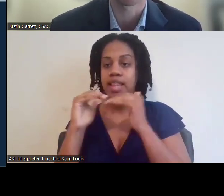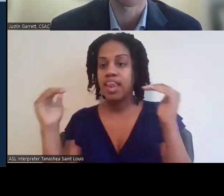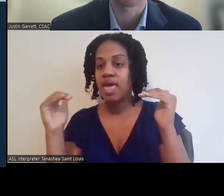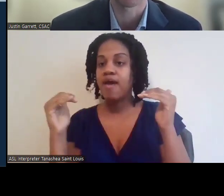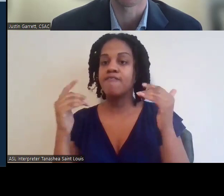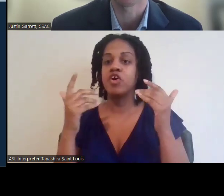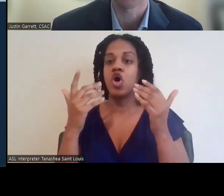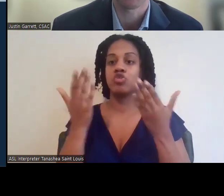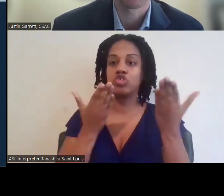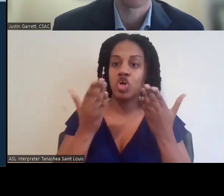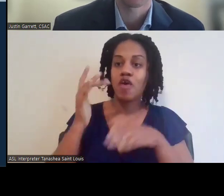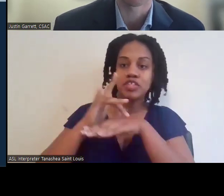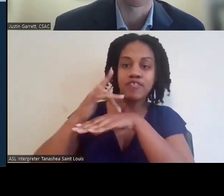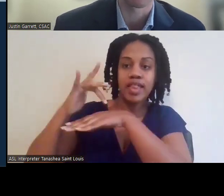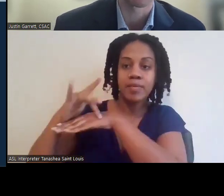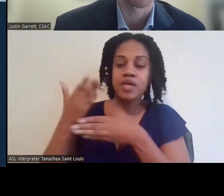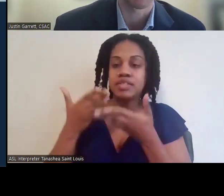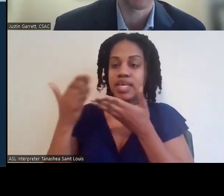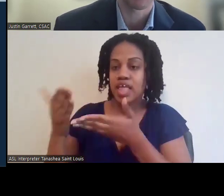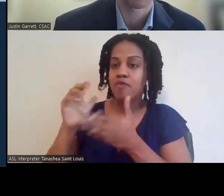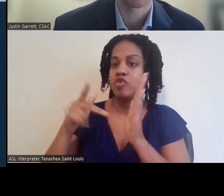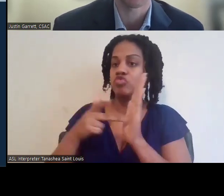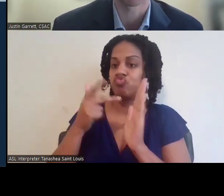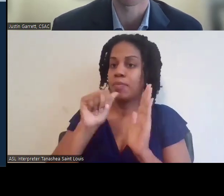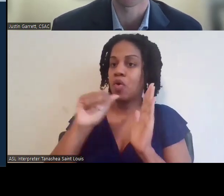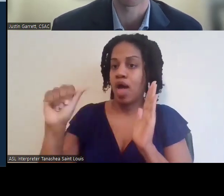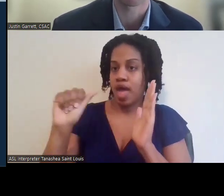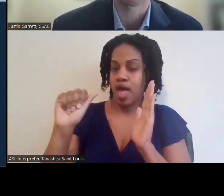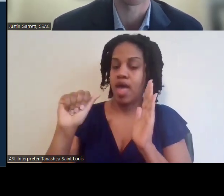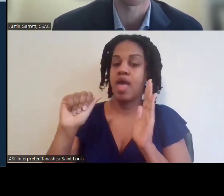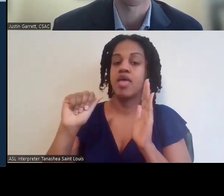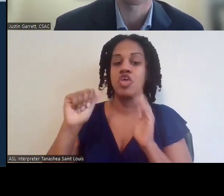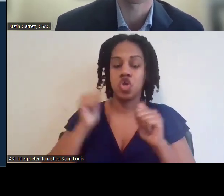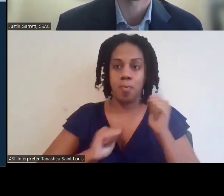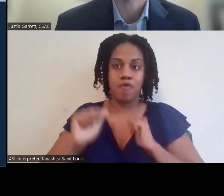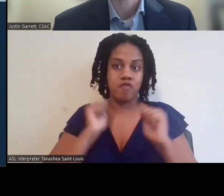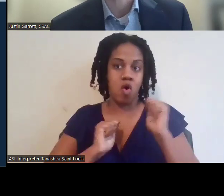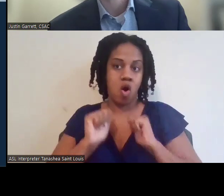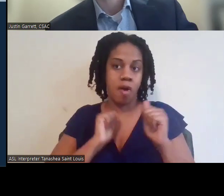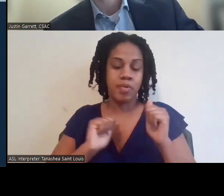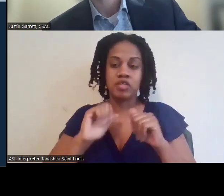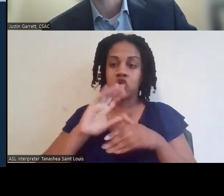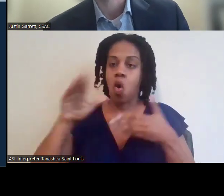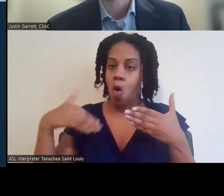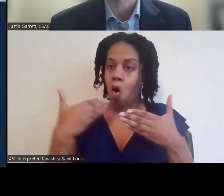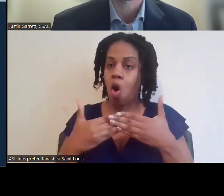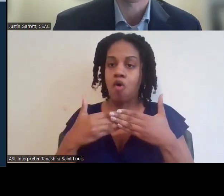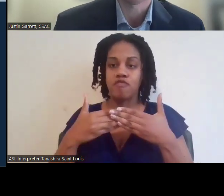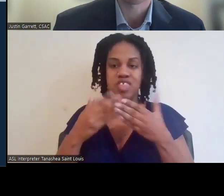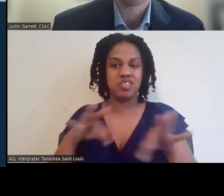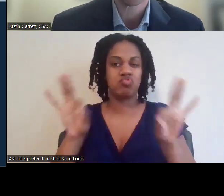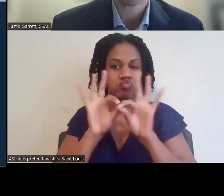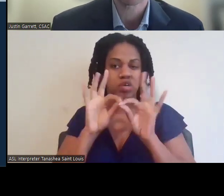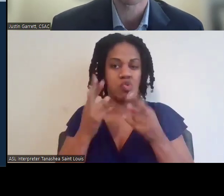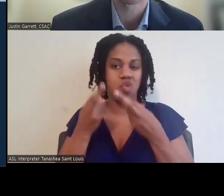service availability and delivery, AAA designation, performance metrics, workforce, all of these critical